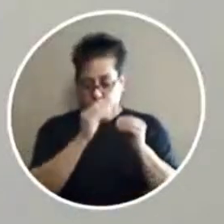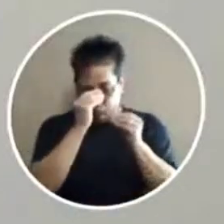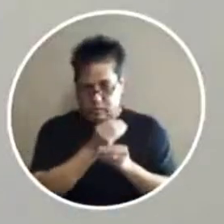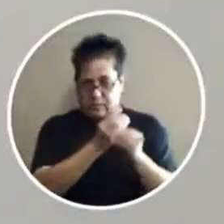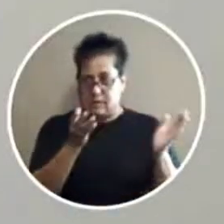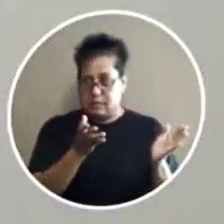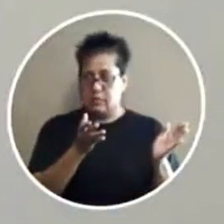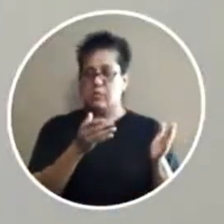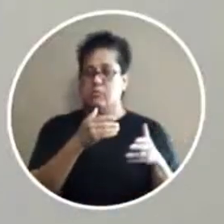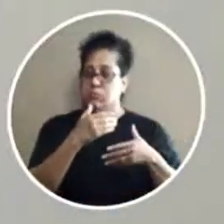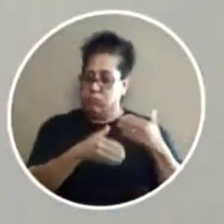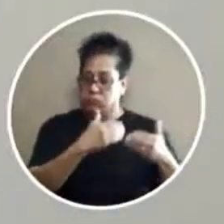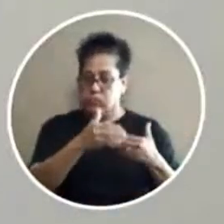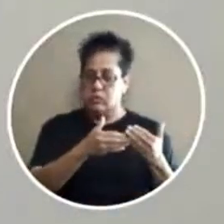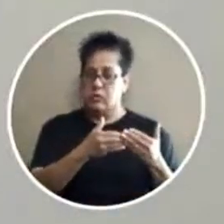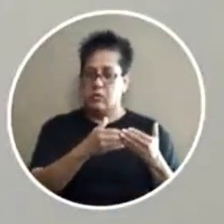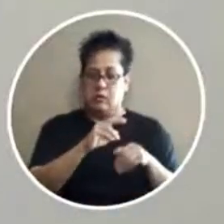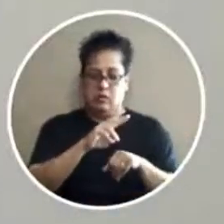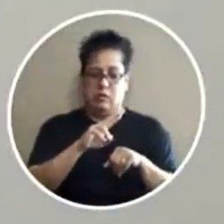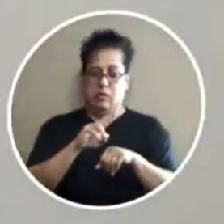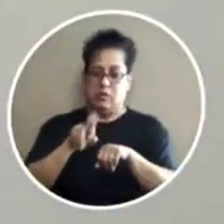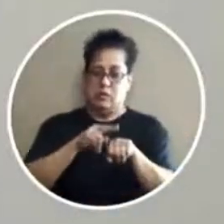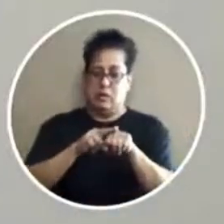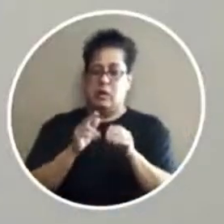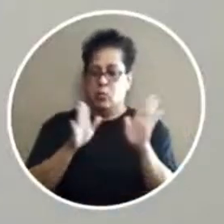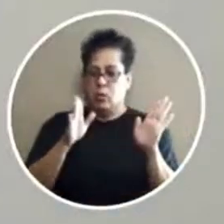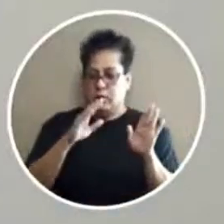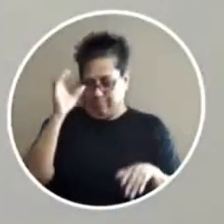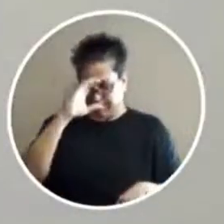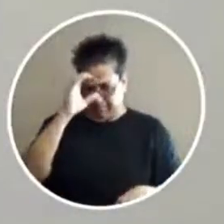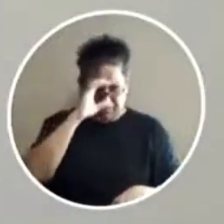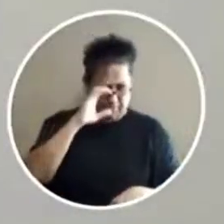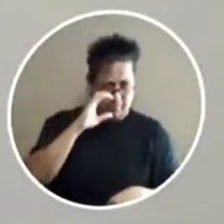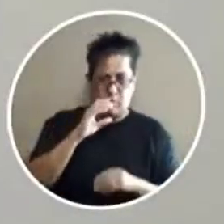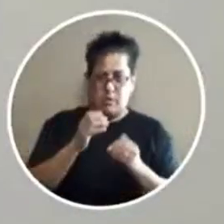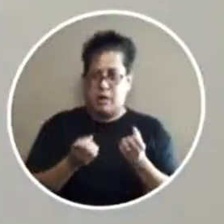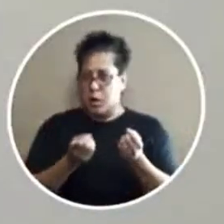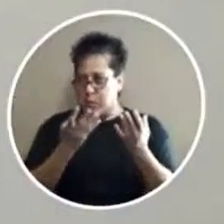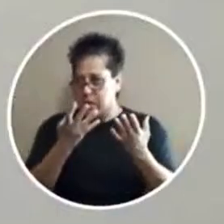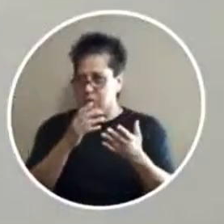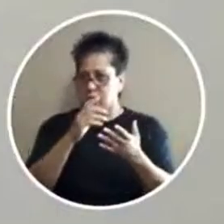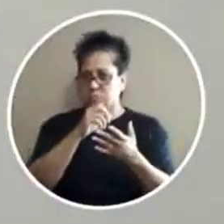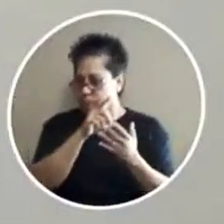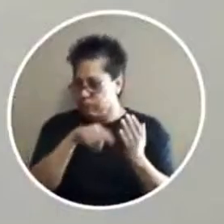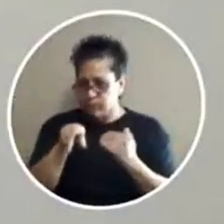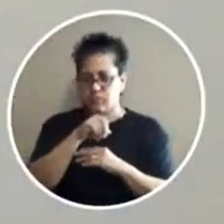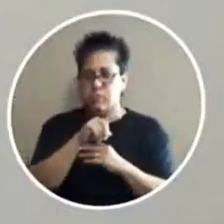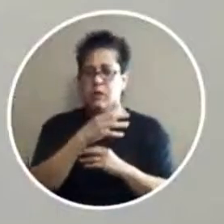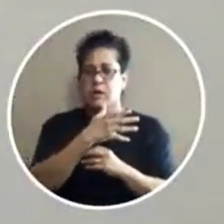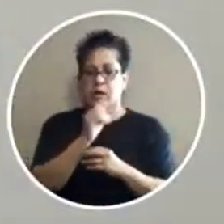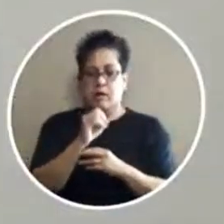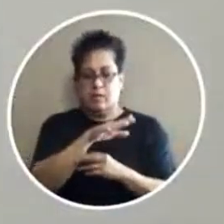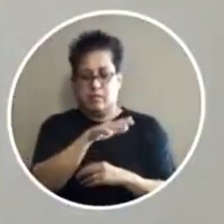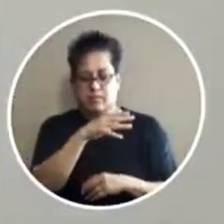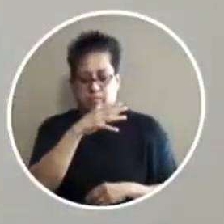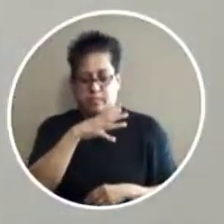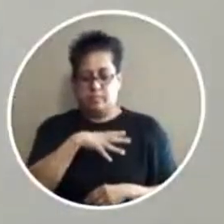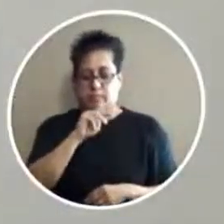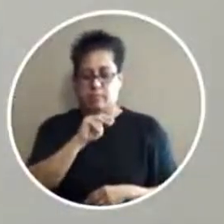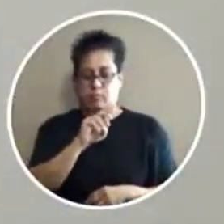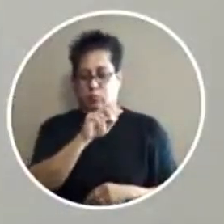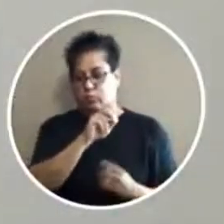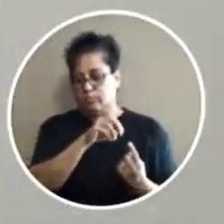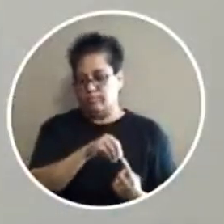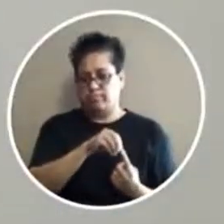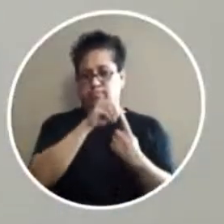through the process of the nationwide search we did, how many were there, and the fact that she stood